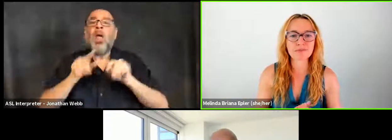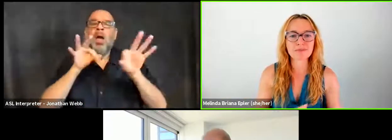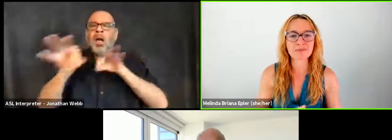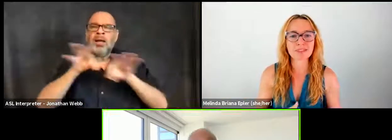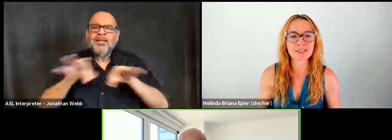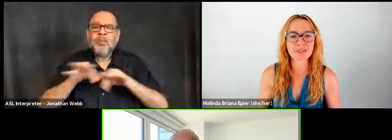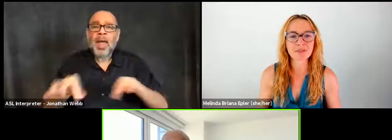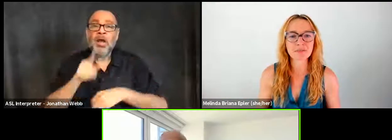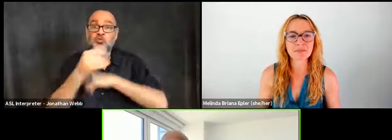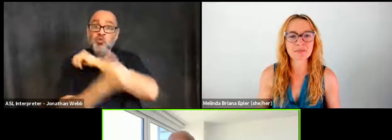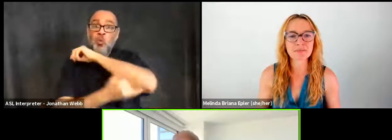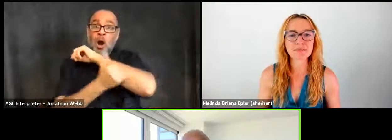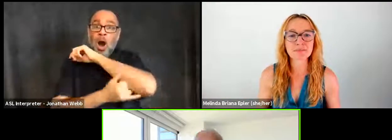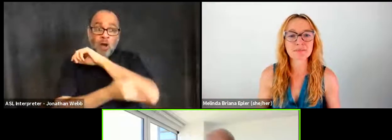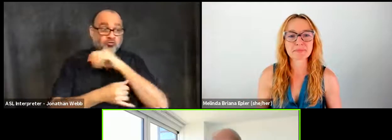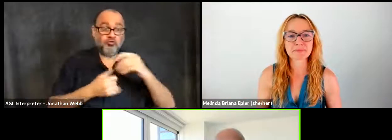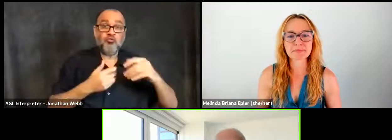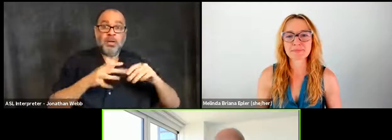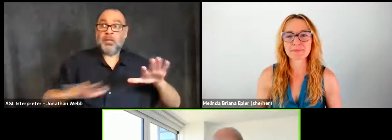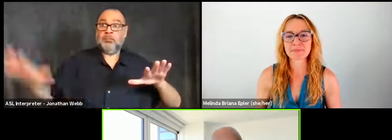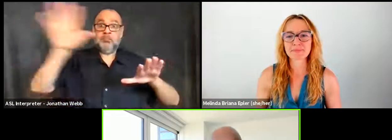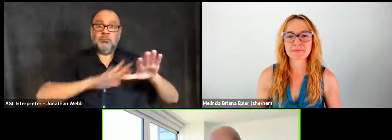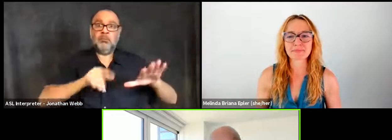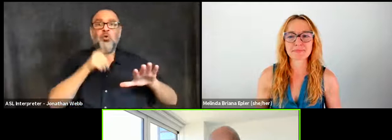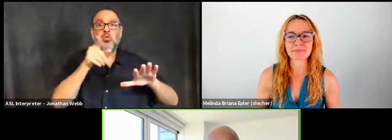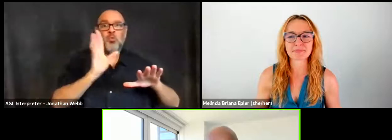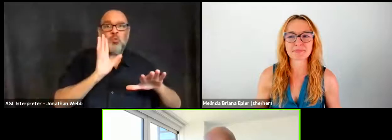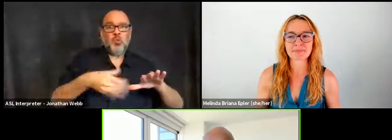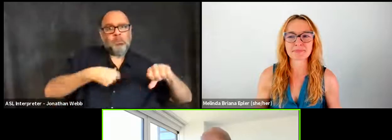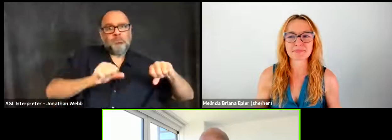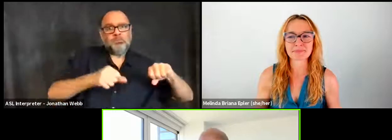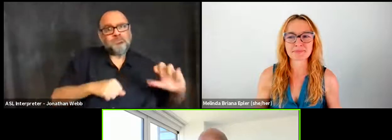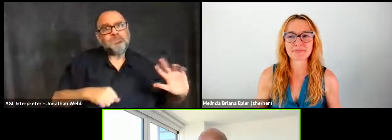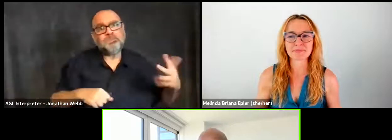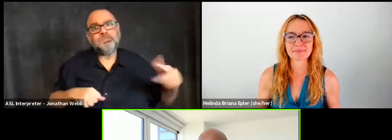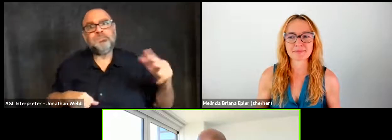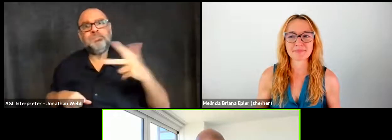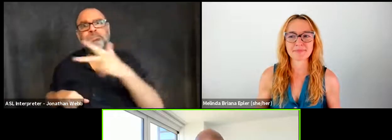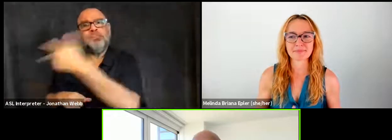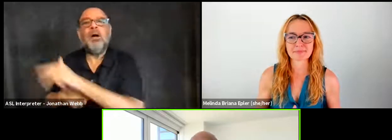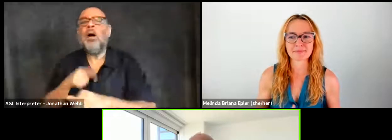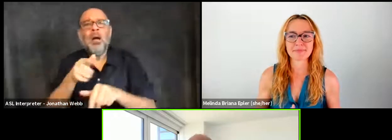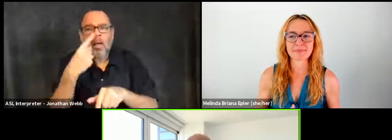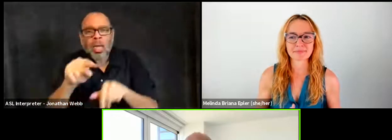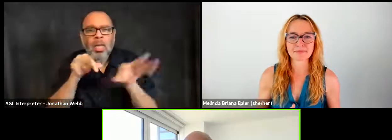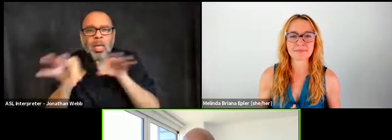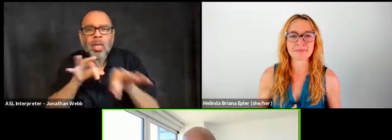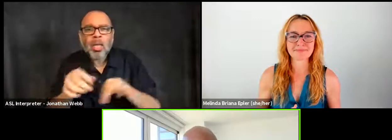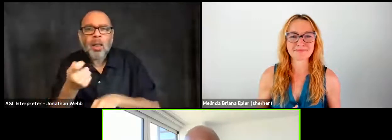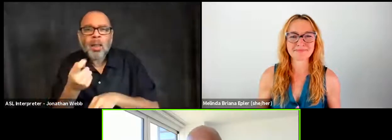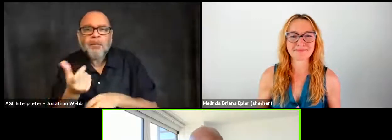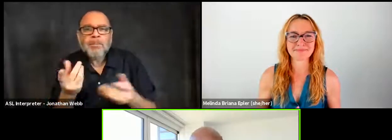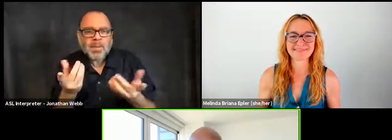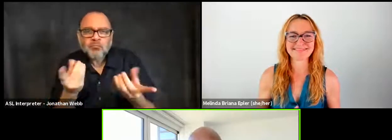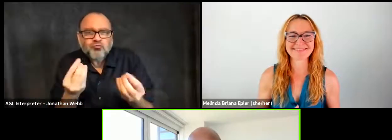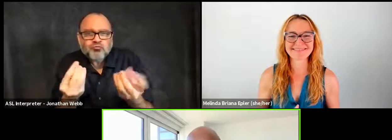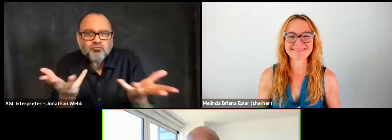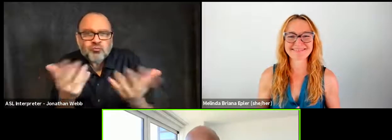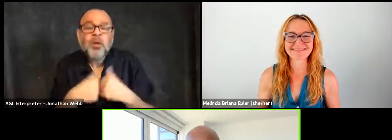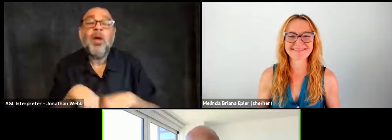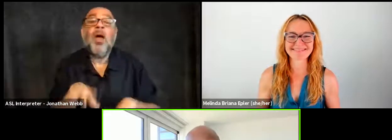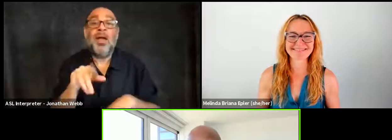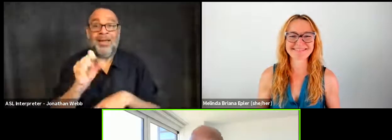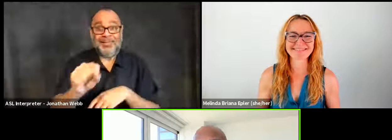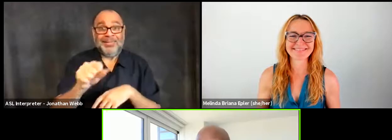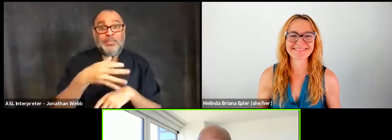Coming up, I believe next week. Things have got